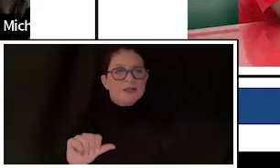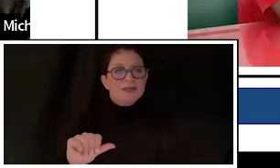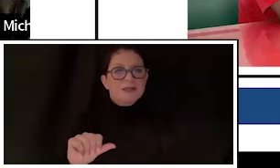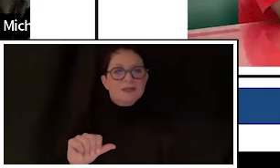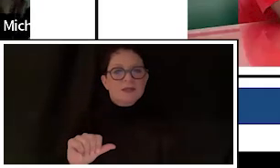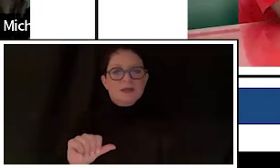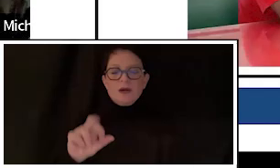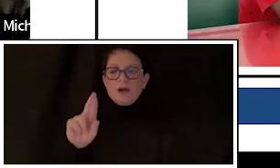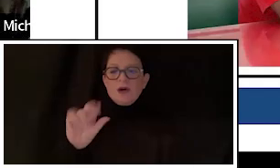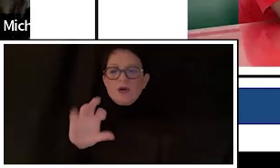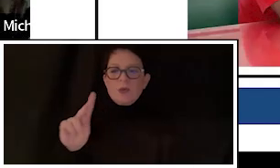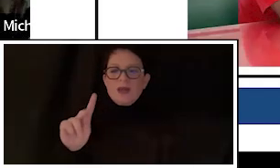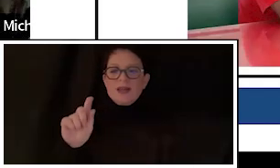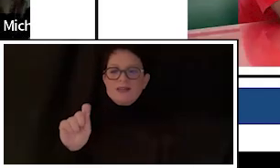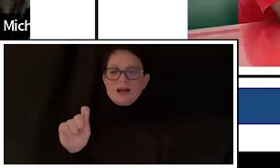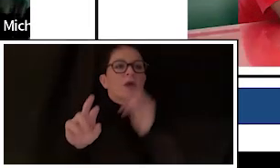riswi@ric.edu